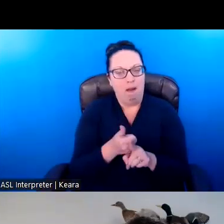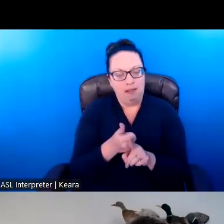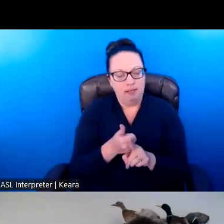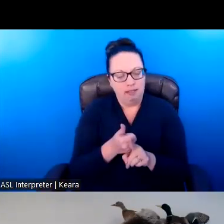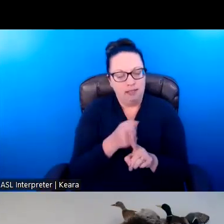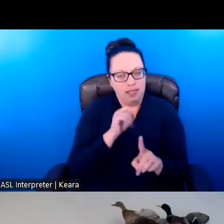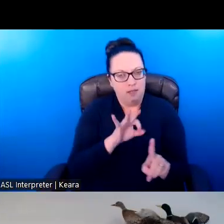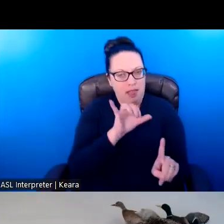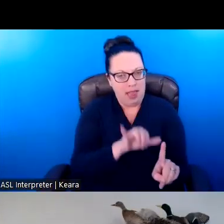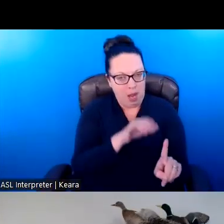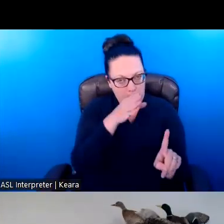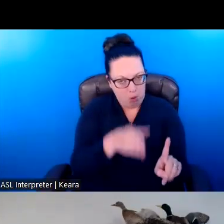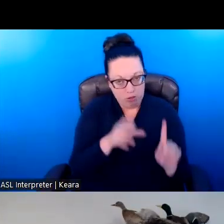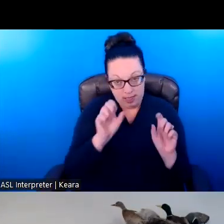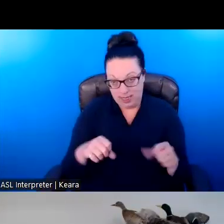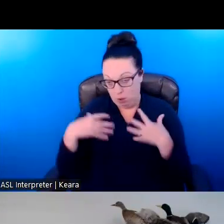enter recovery or not.